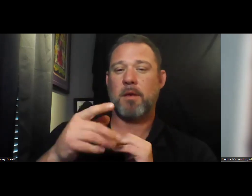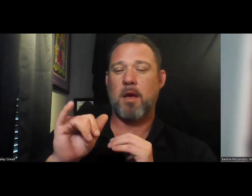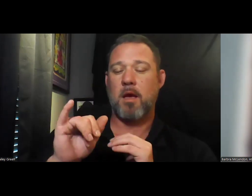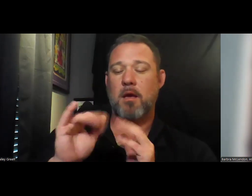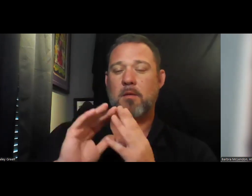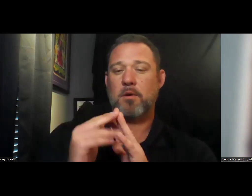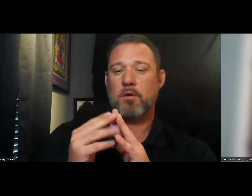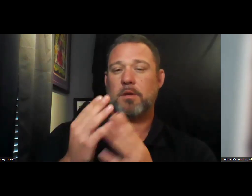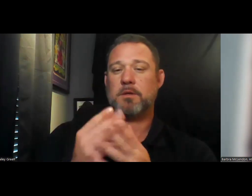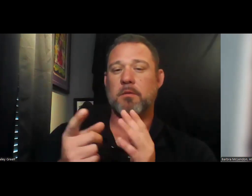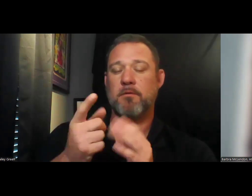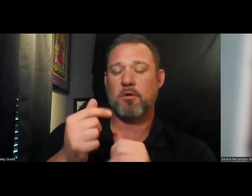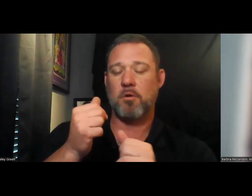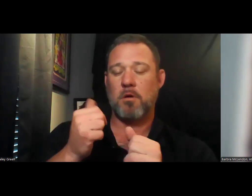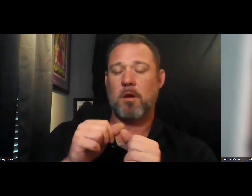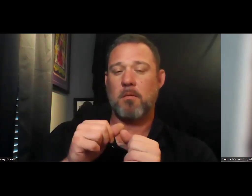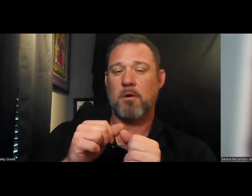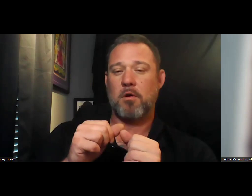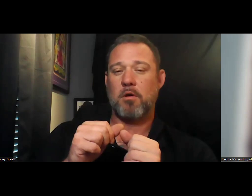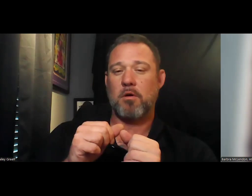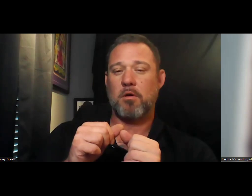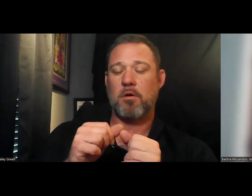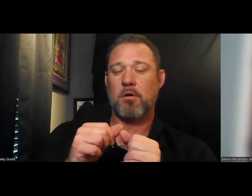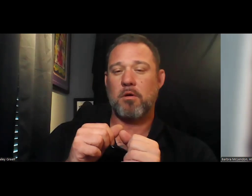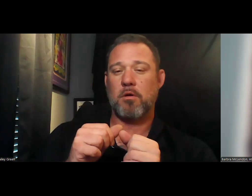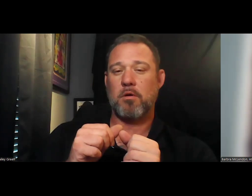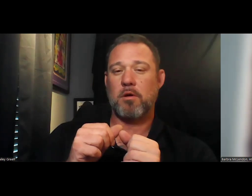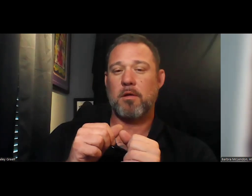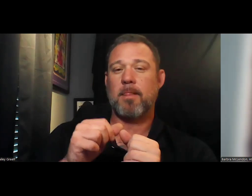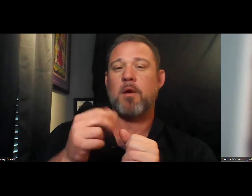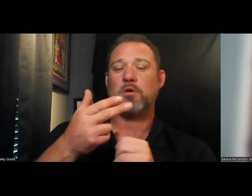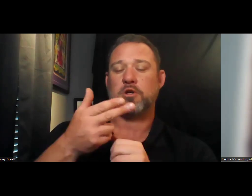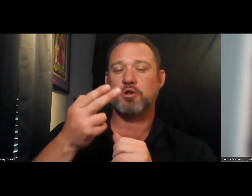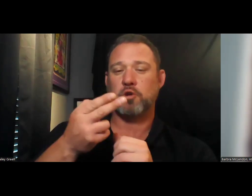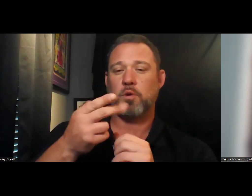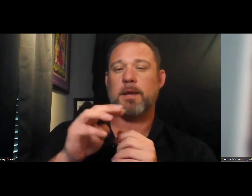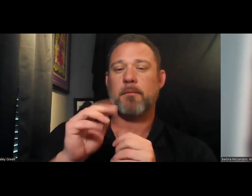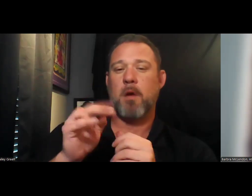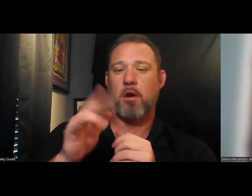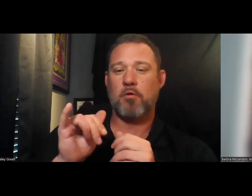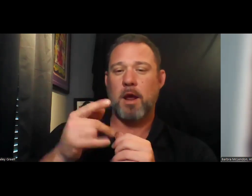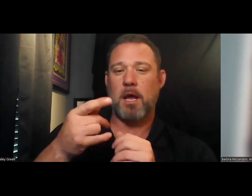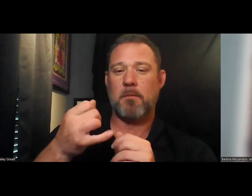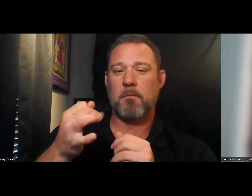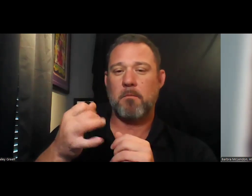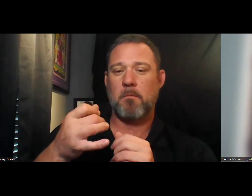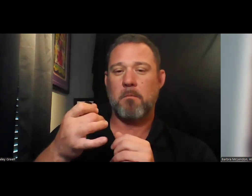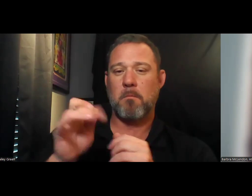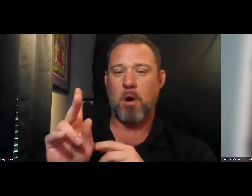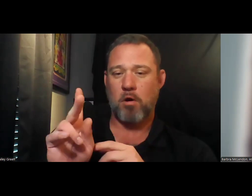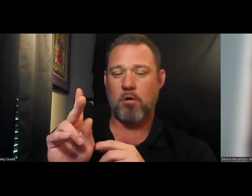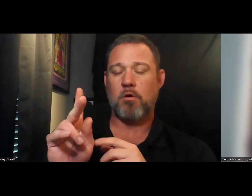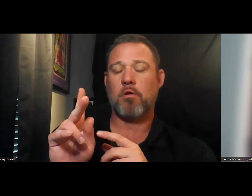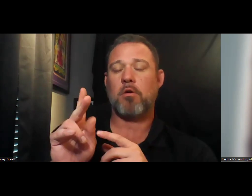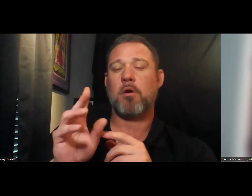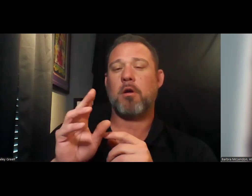community. So some of you may recall that there was a shooting incident in Monterey Park. And then there was